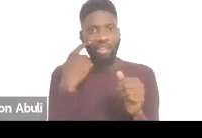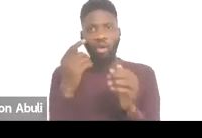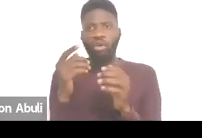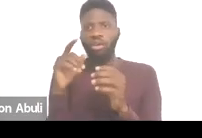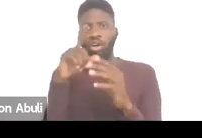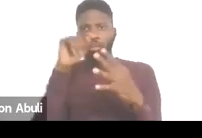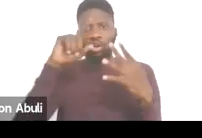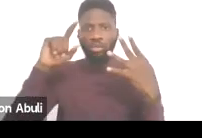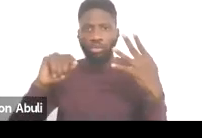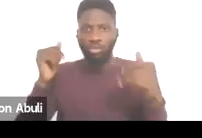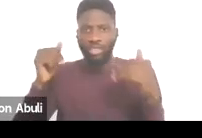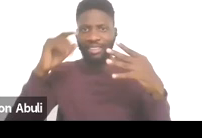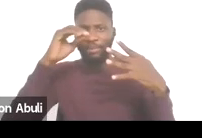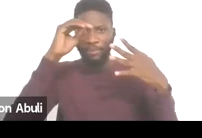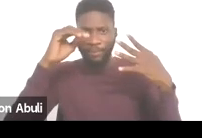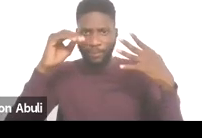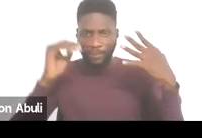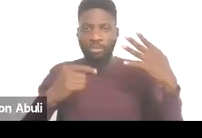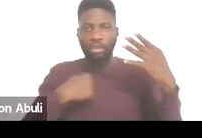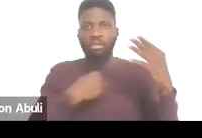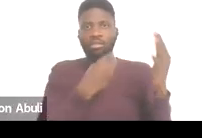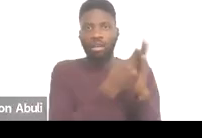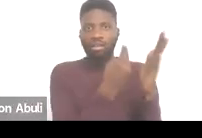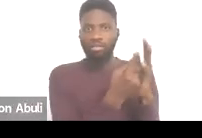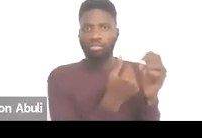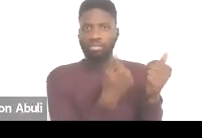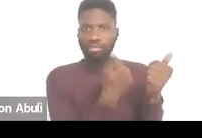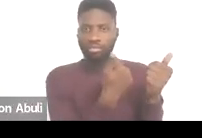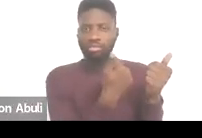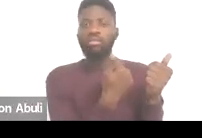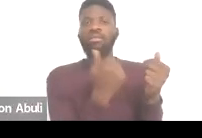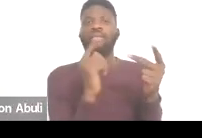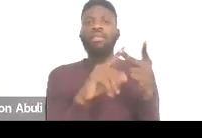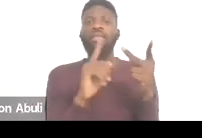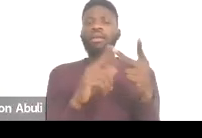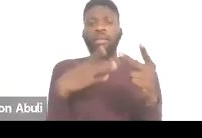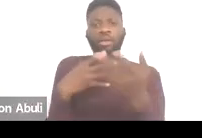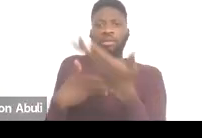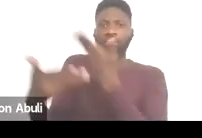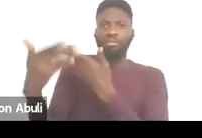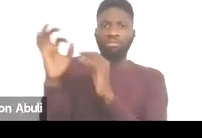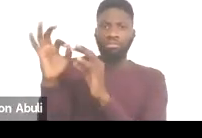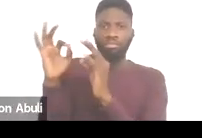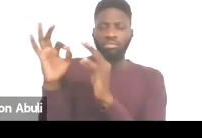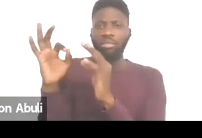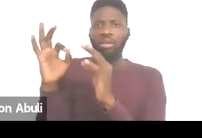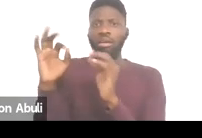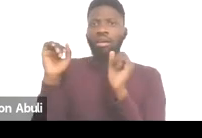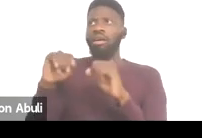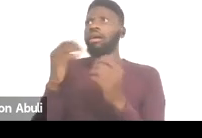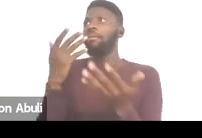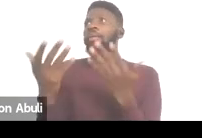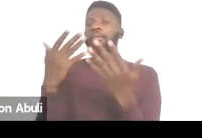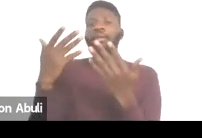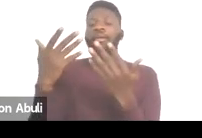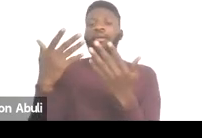finance, but you're also good at, you have also good interpersonal skills. With that, you can become an admin for a certain company.